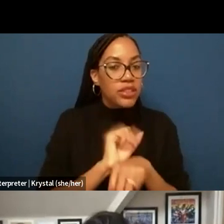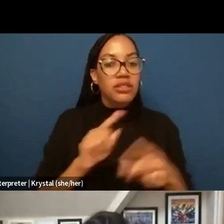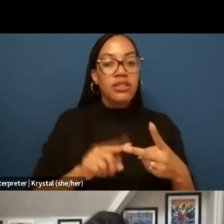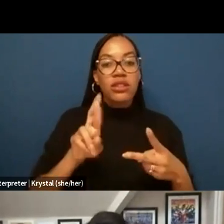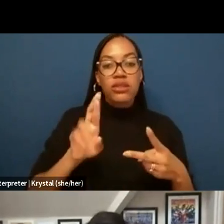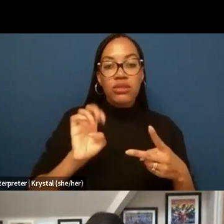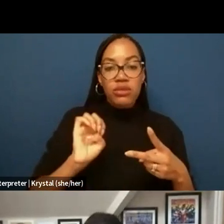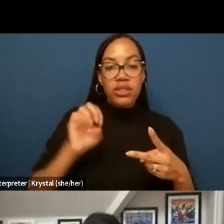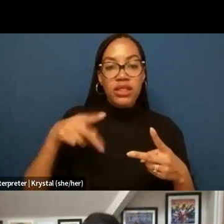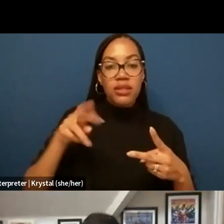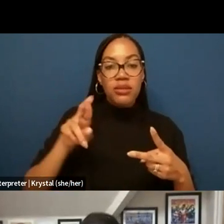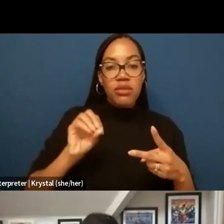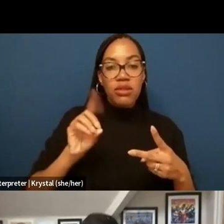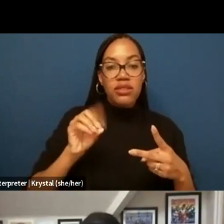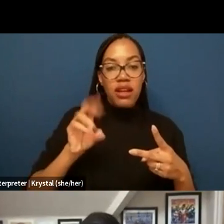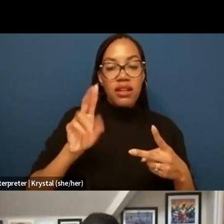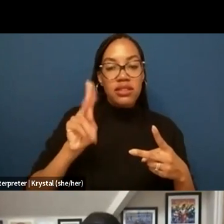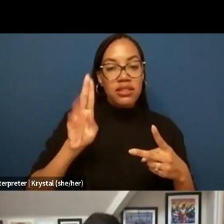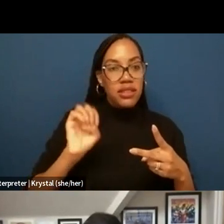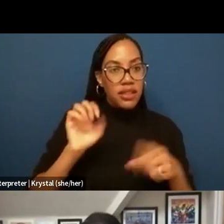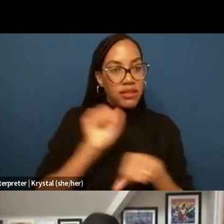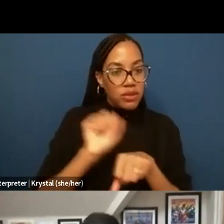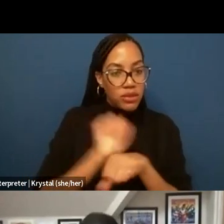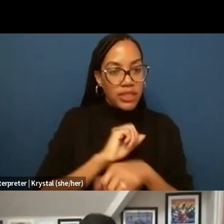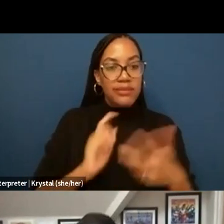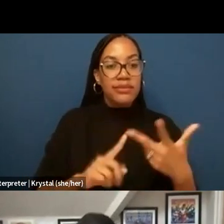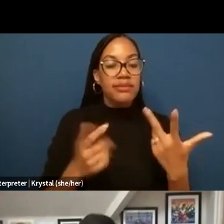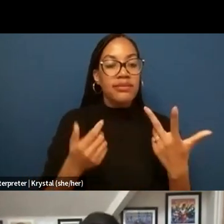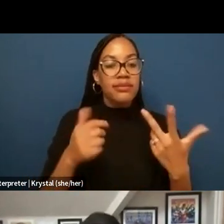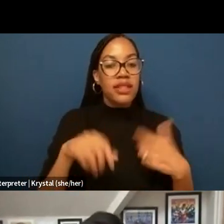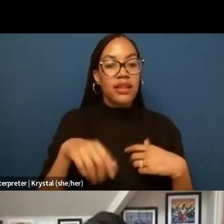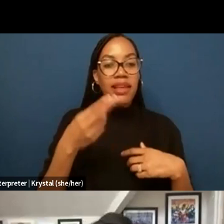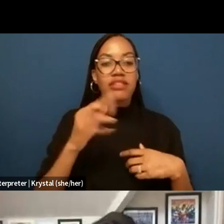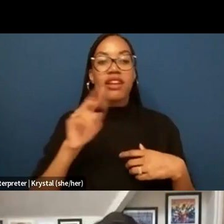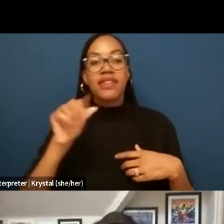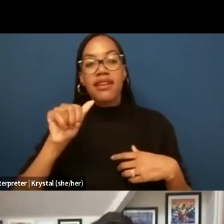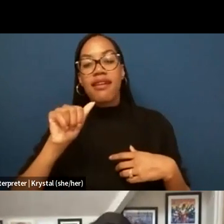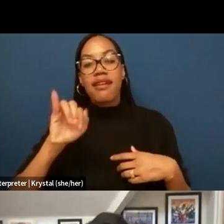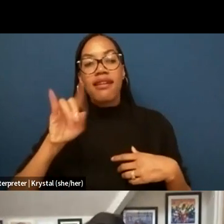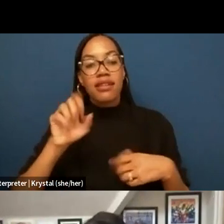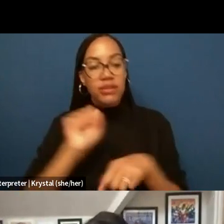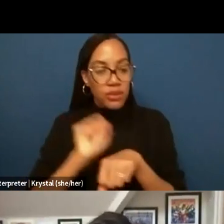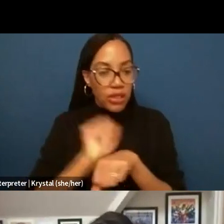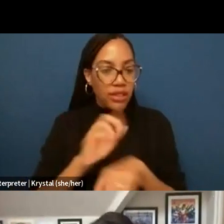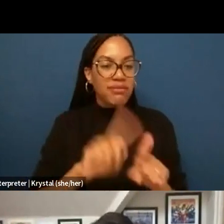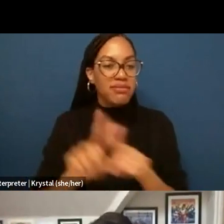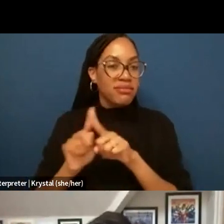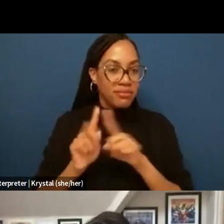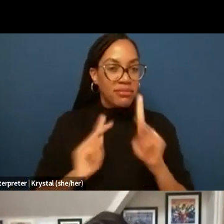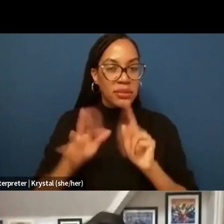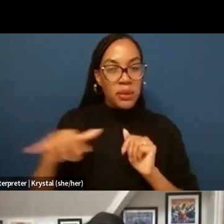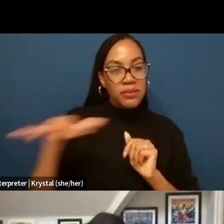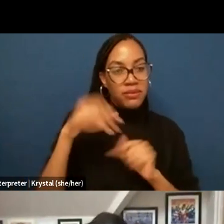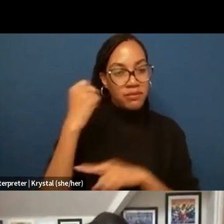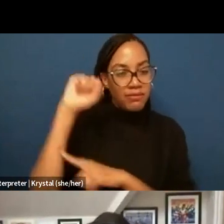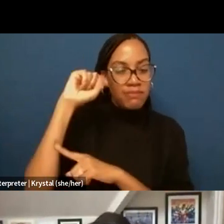ground me, anchor me, taught me, mentored me. And it's definitely where I see my political home. Folks who are recognizable in that lineage,